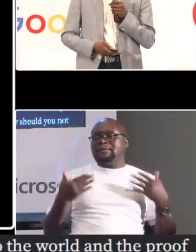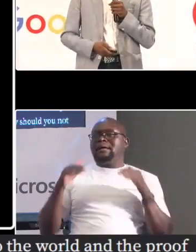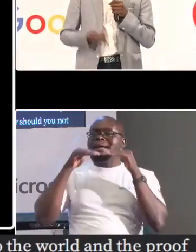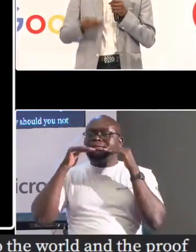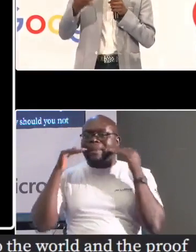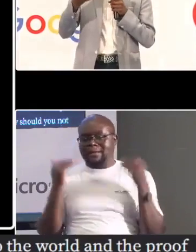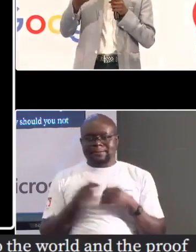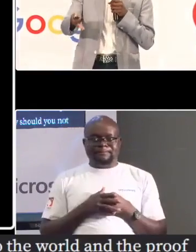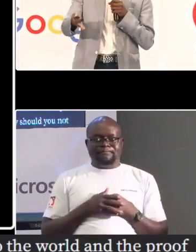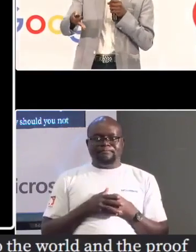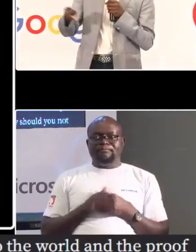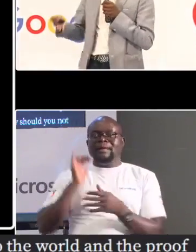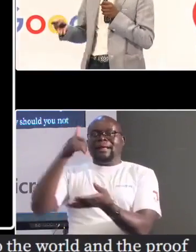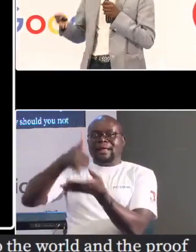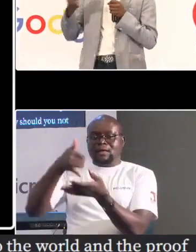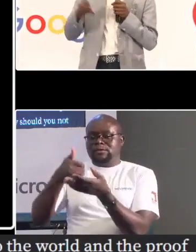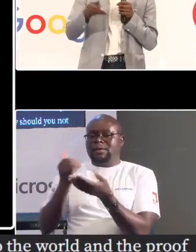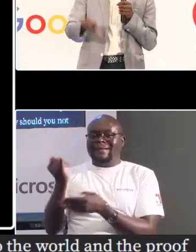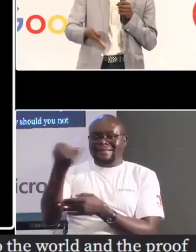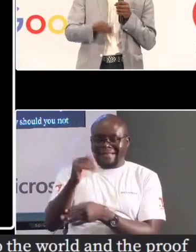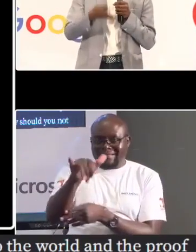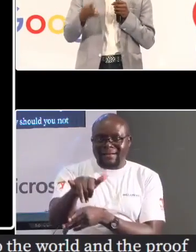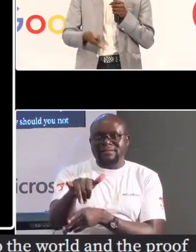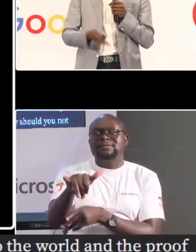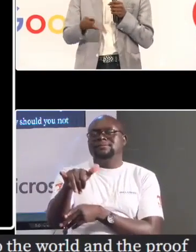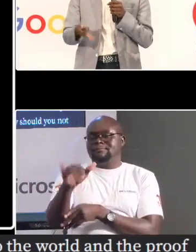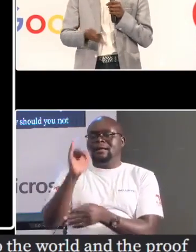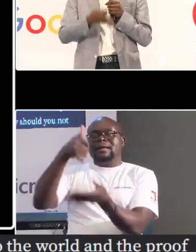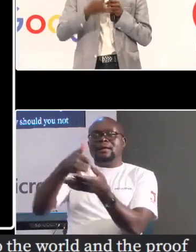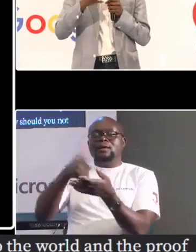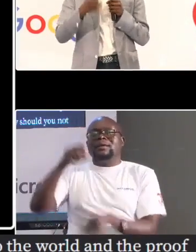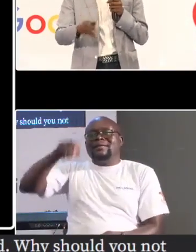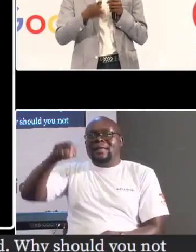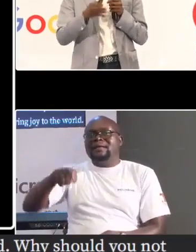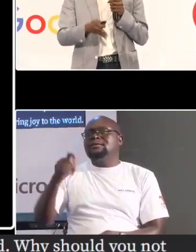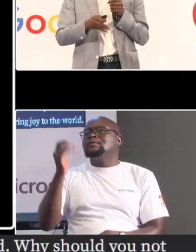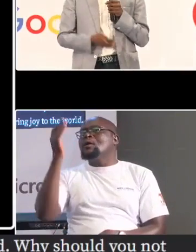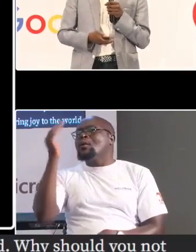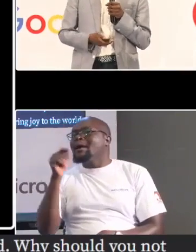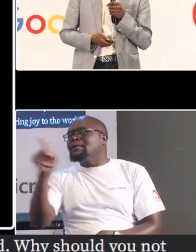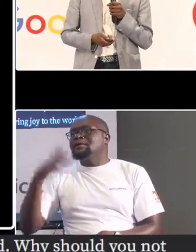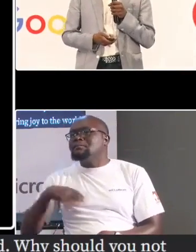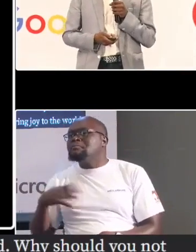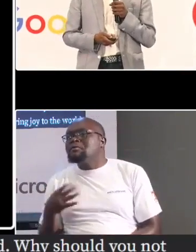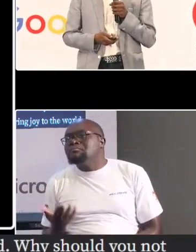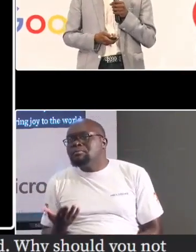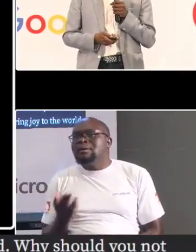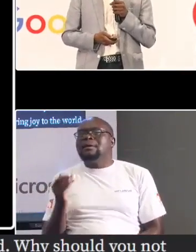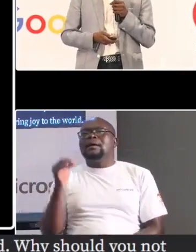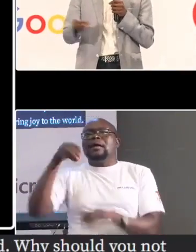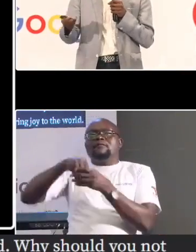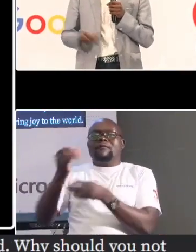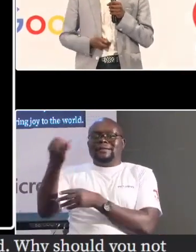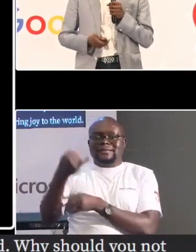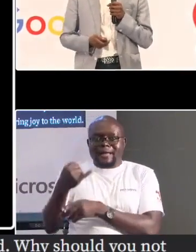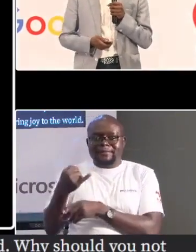smiles. Inclusive design is defined as including the needs of the widest number of people in design. And